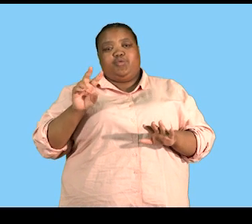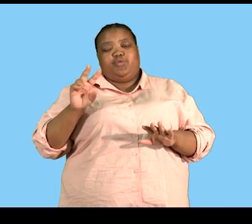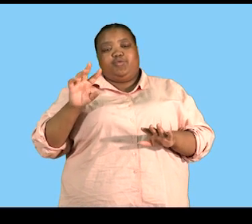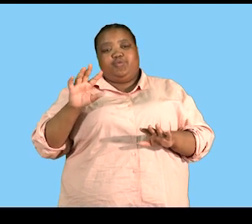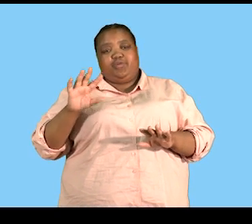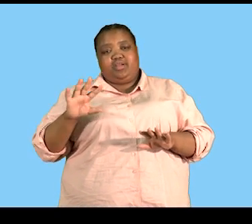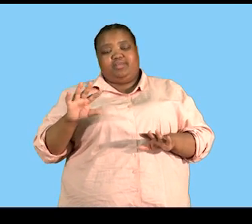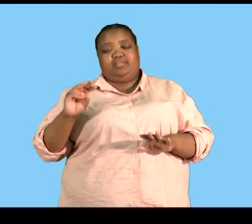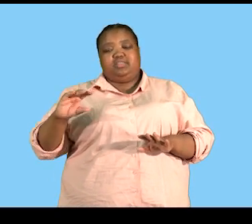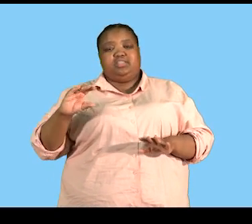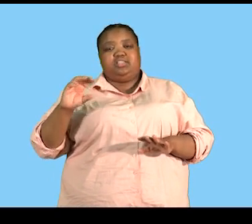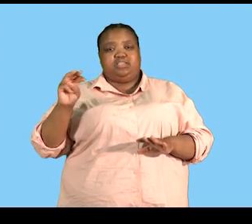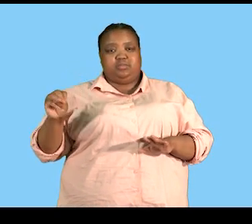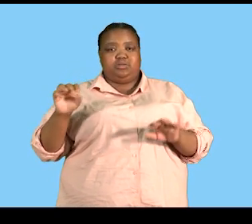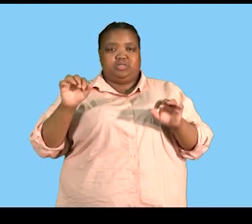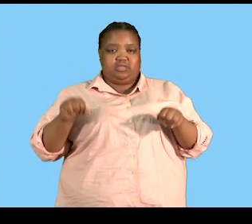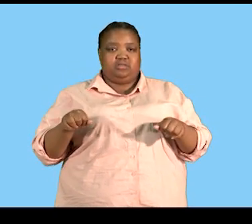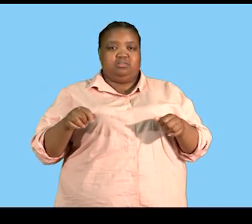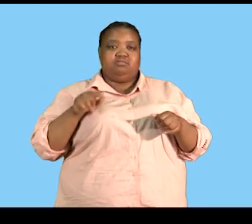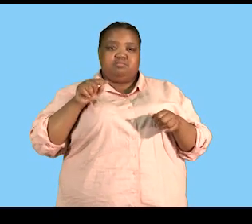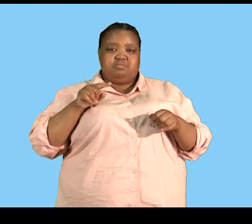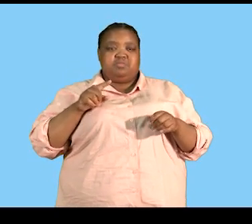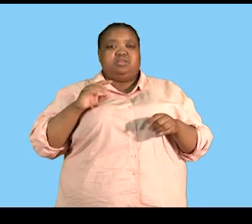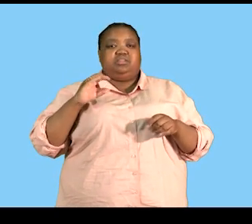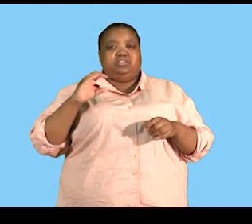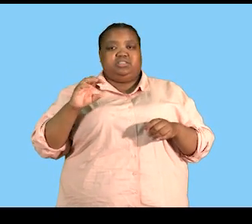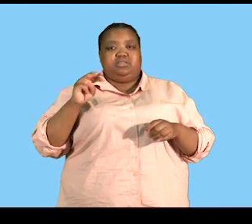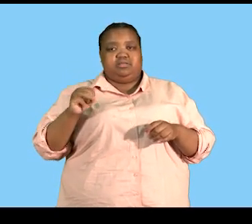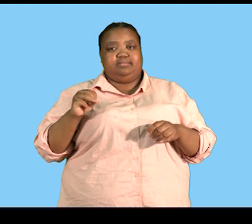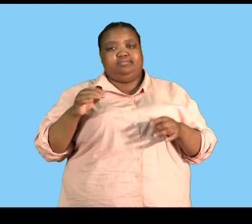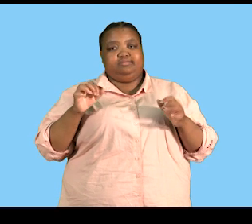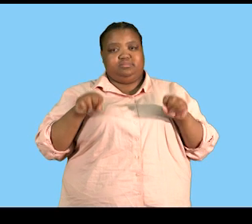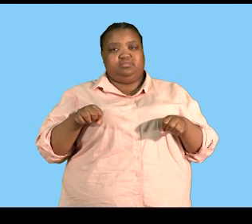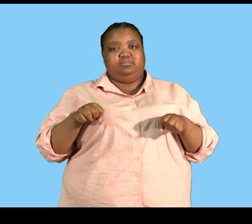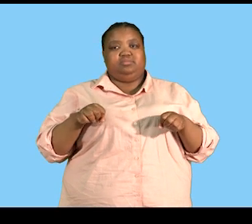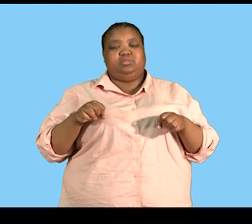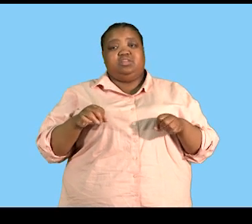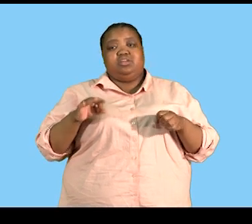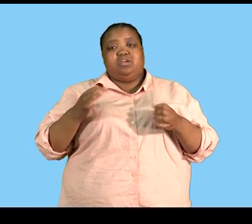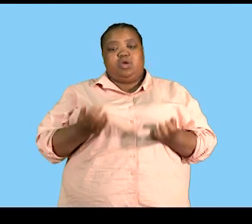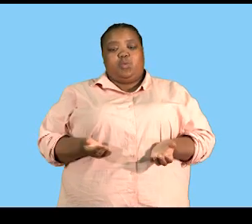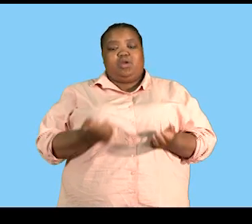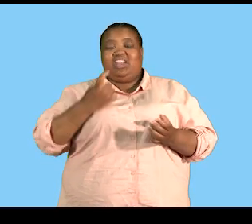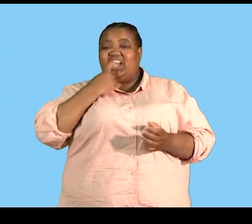10.25 centimeters, and then everything is in centimeters, and it weighs